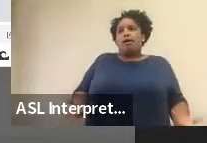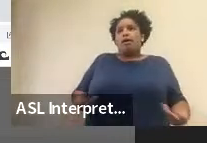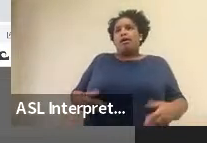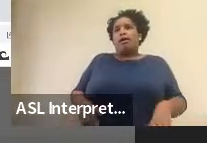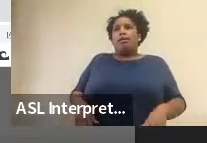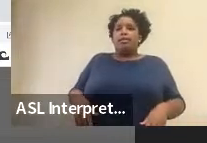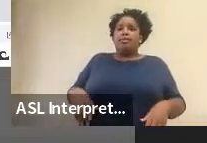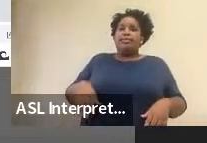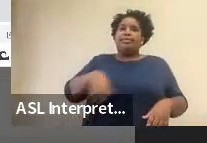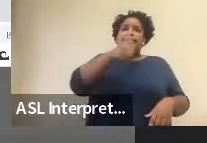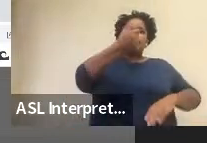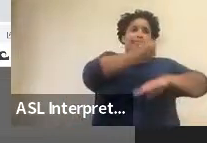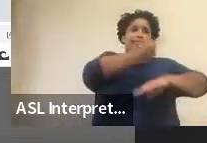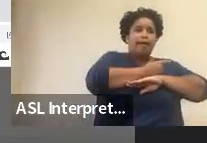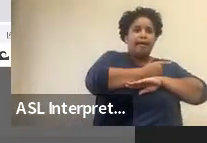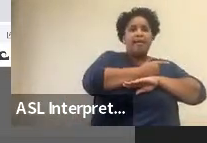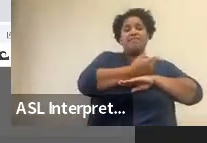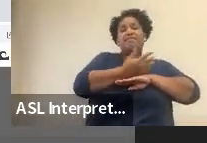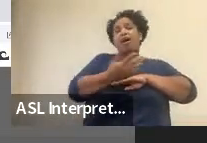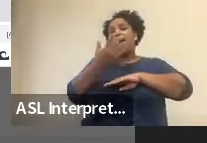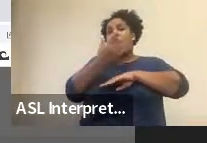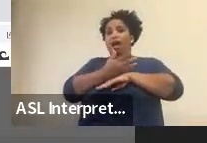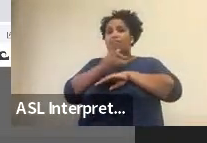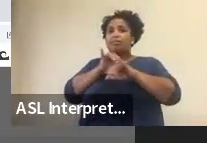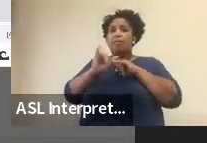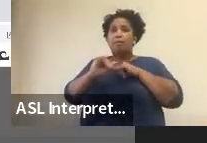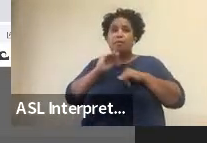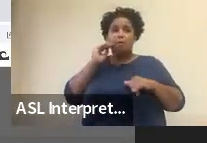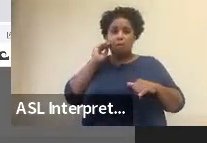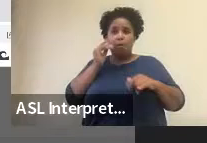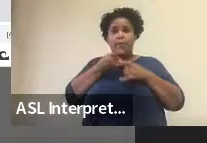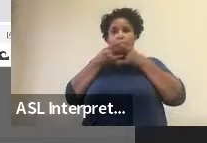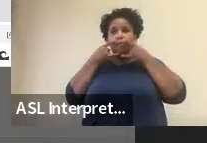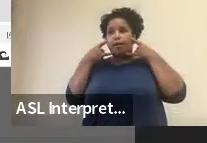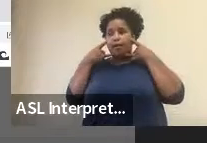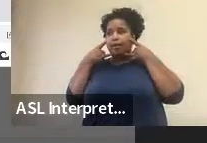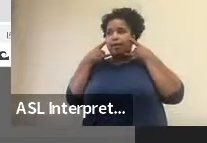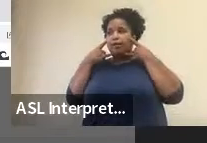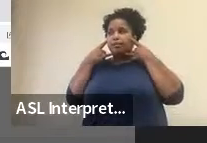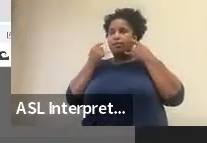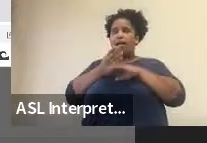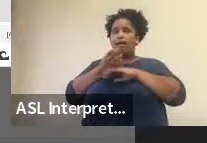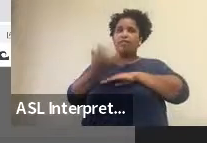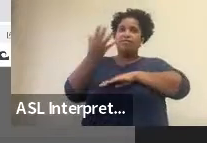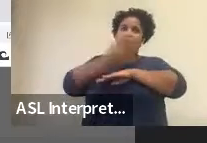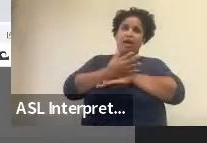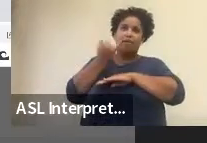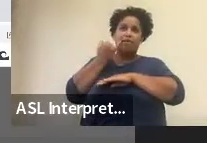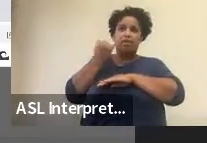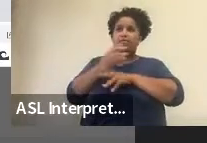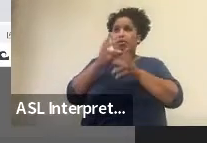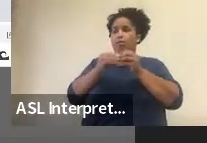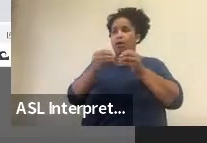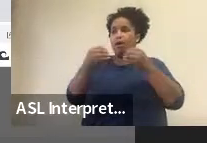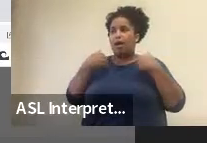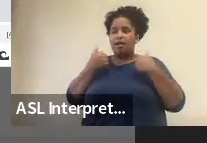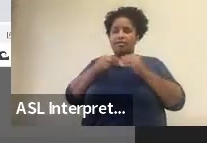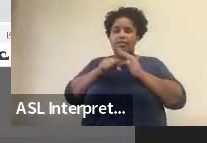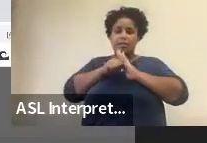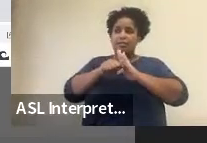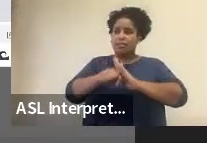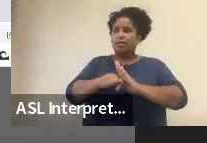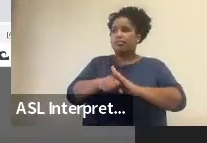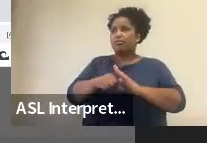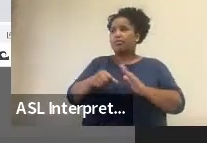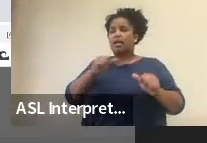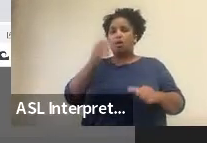full 10-day period where 5, they have to stay home and wear the mask. But after 5, if they're no longer having any symptoms, then they